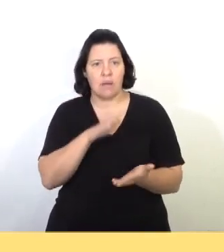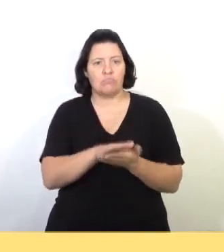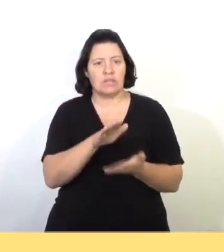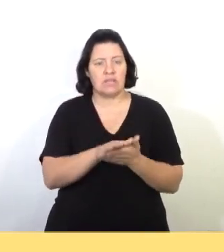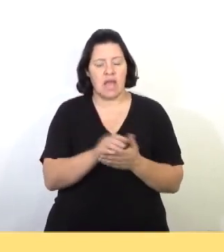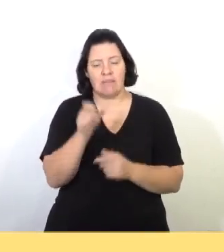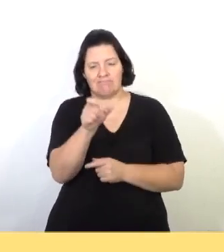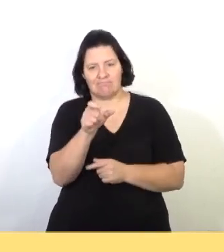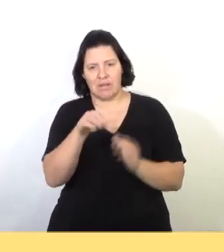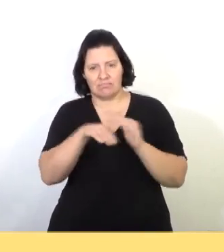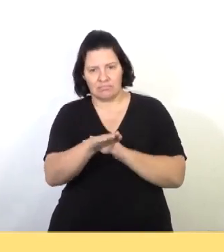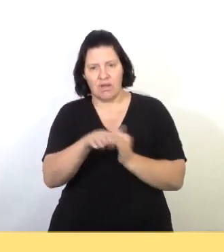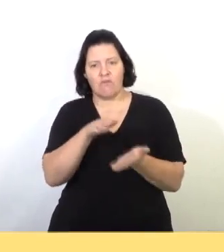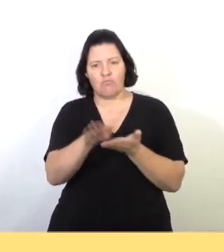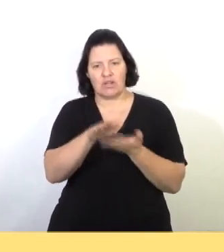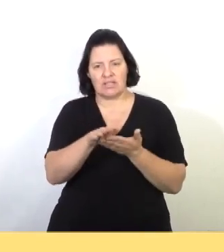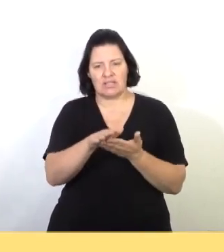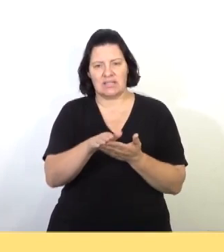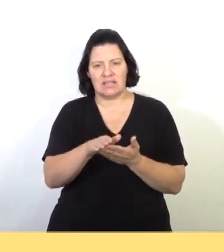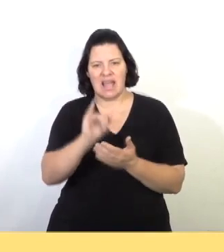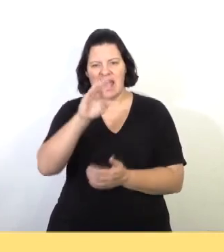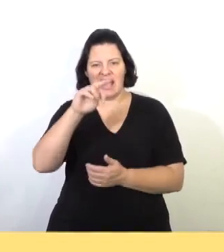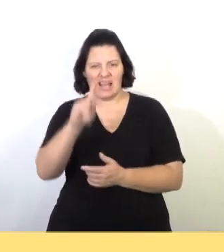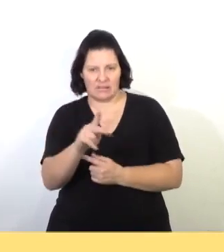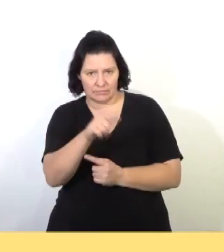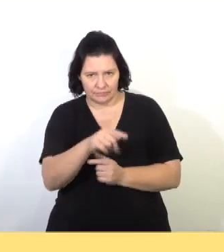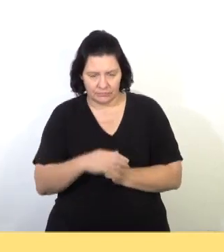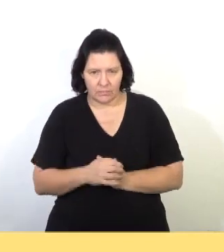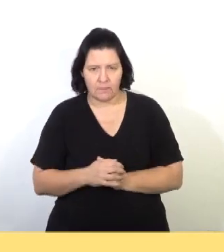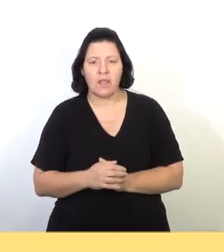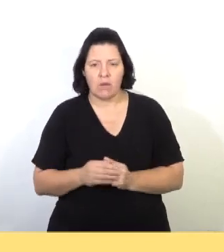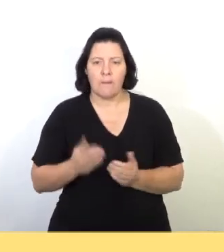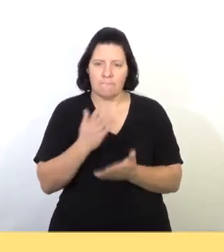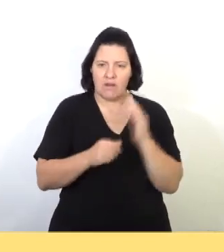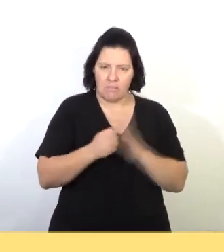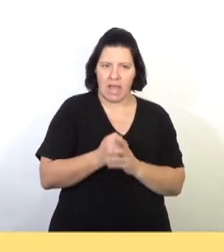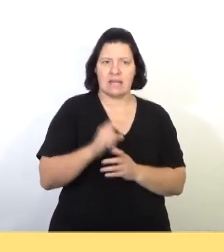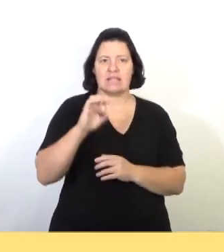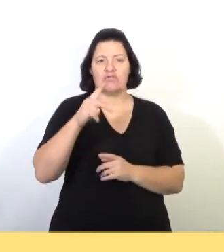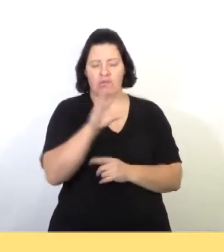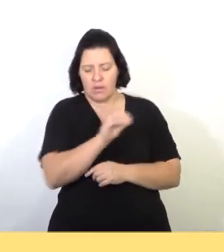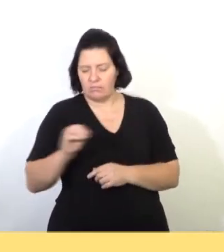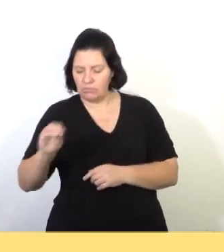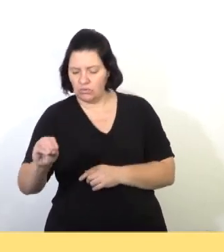printer cartridge. I bought a printer cartridge. So I come here, it's part of my stationery,